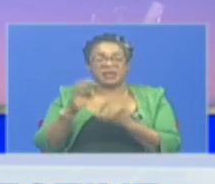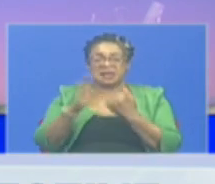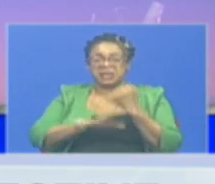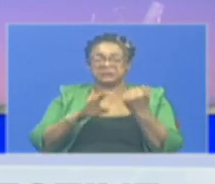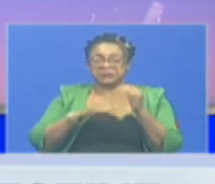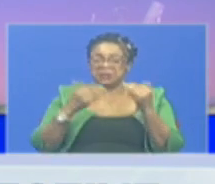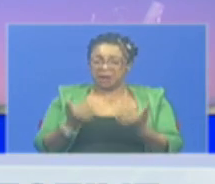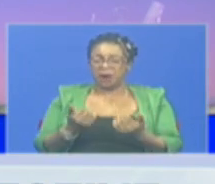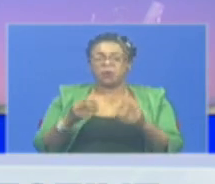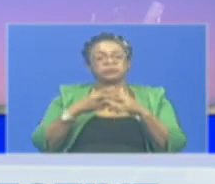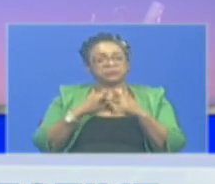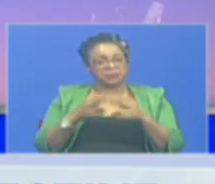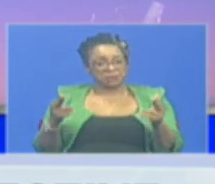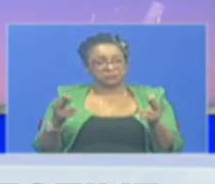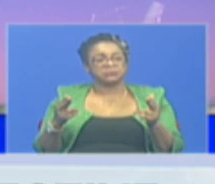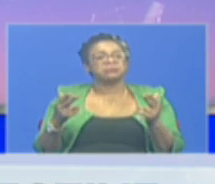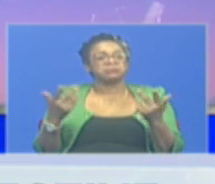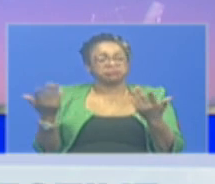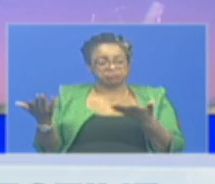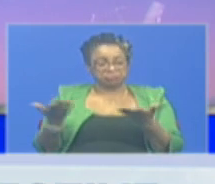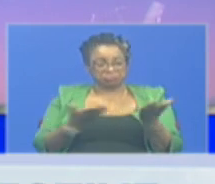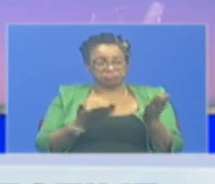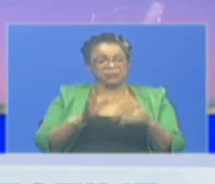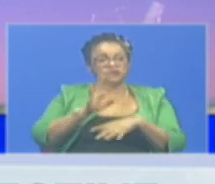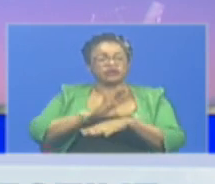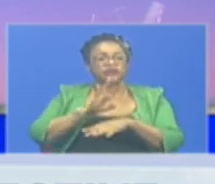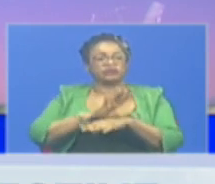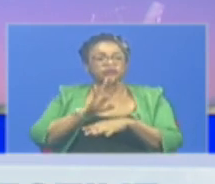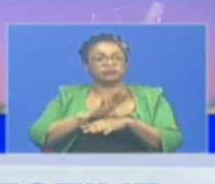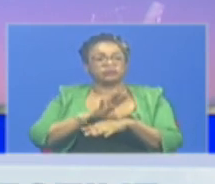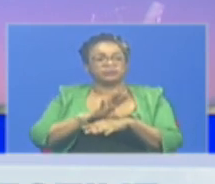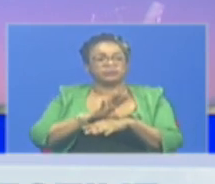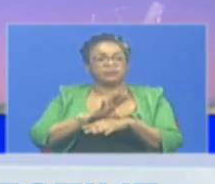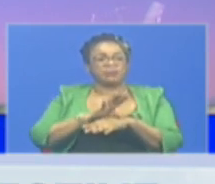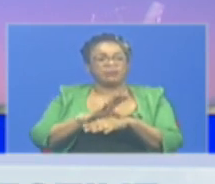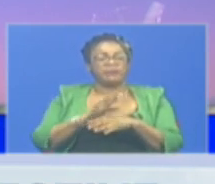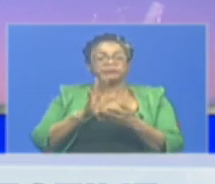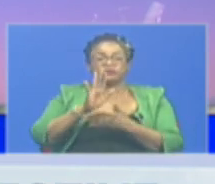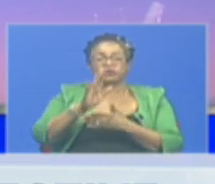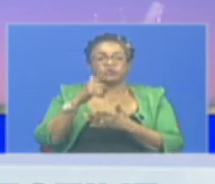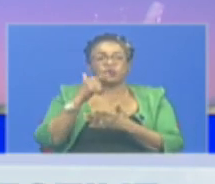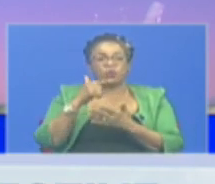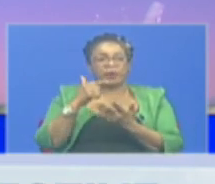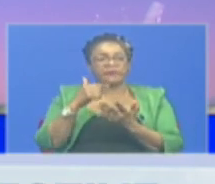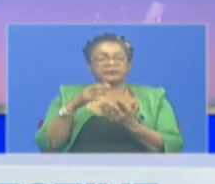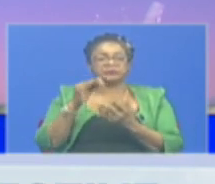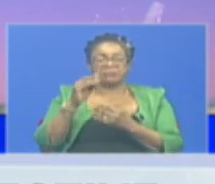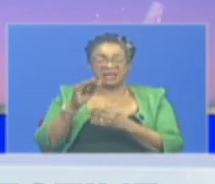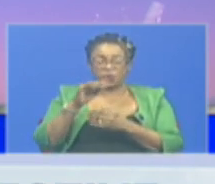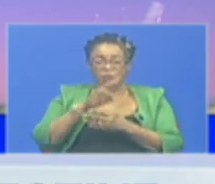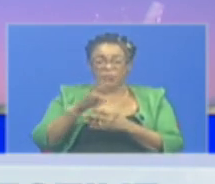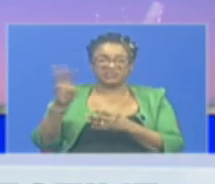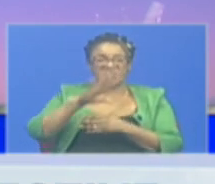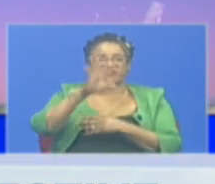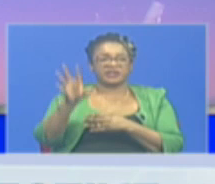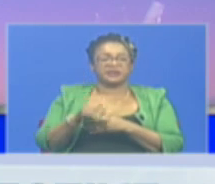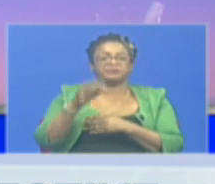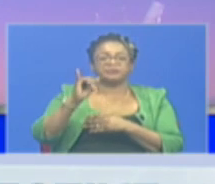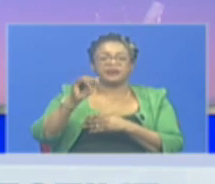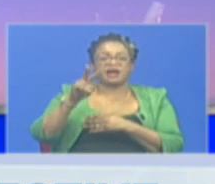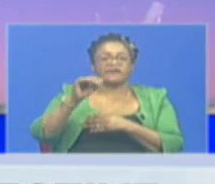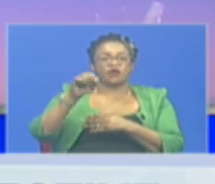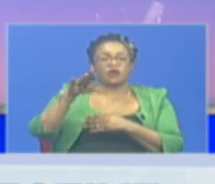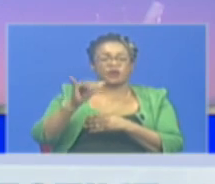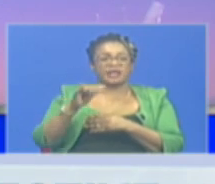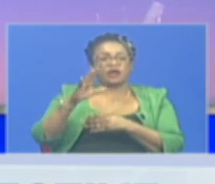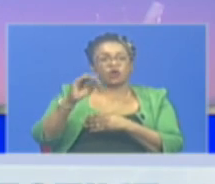as worshippers flocked places of worship. Faithful have also been attending mass in the West African country of Ivory Coast as